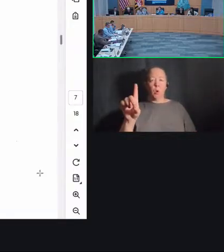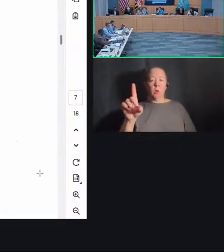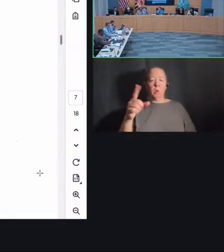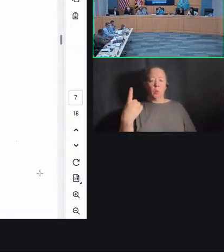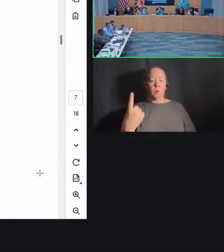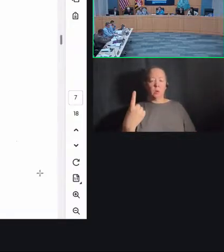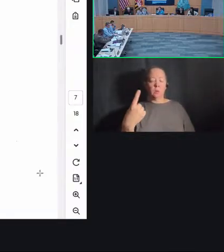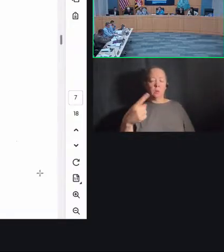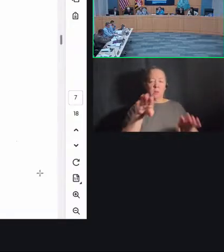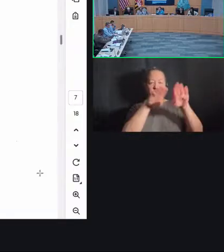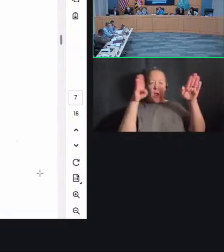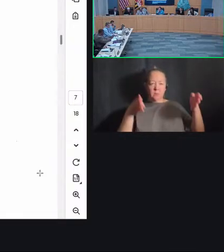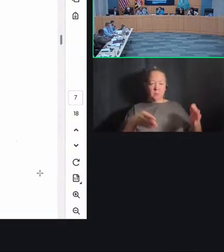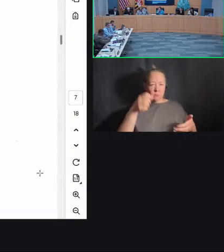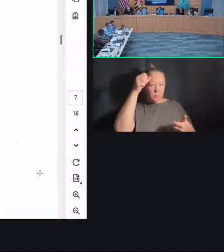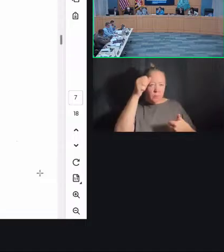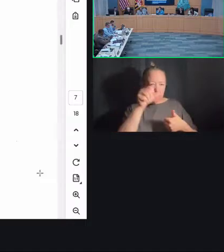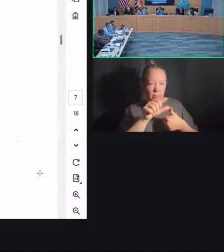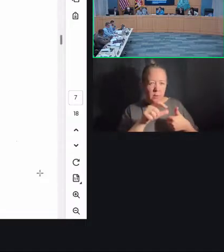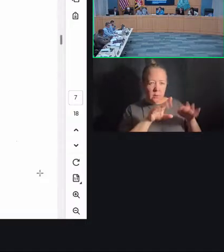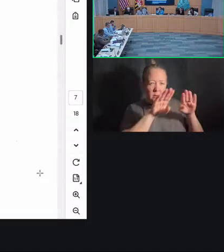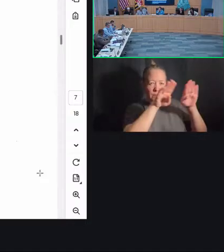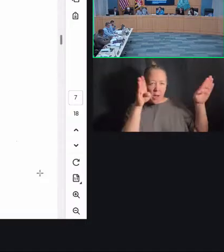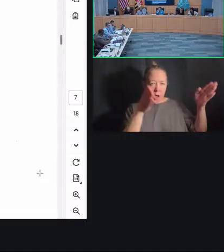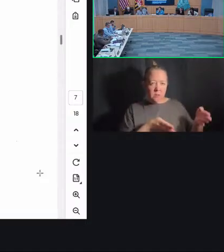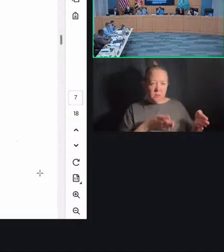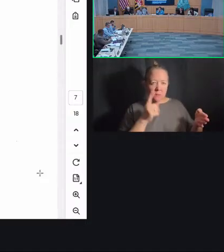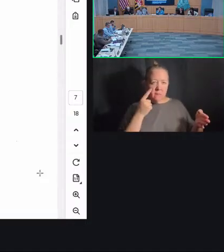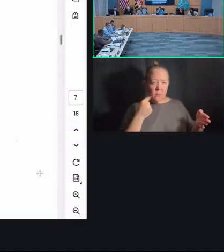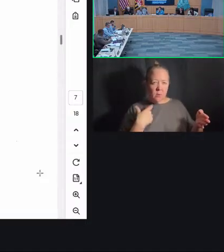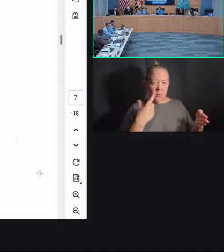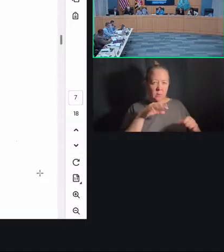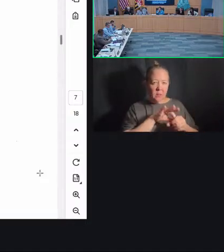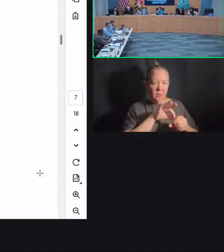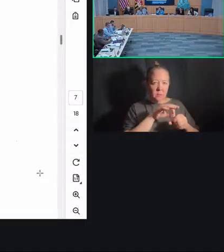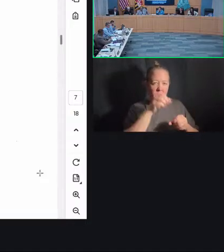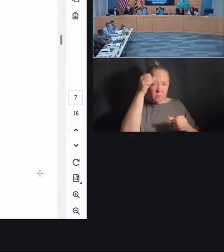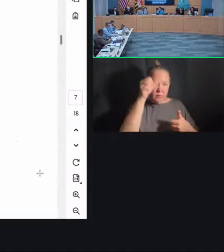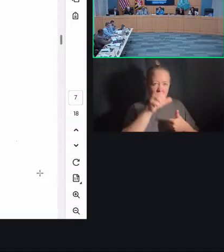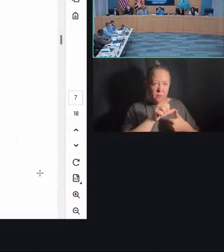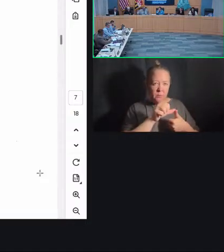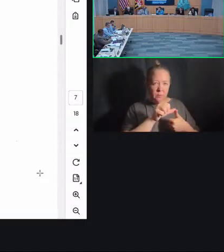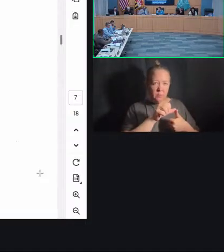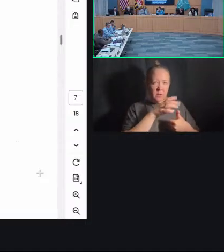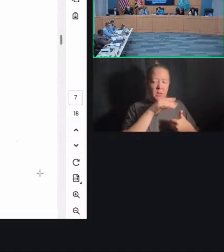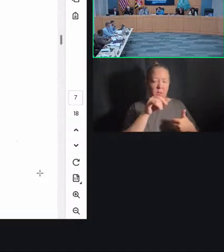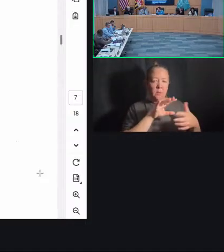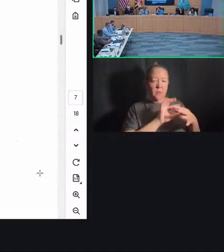boxes for the elections? And I mentioned the fact that at